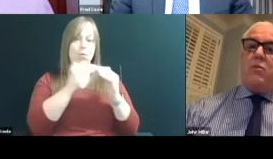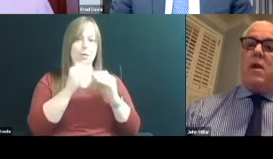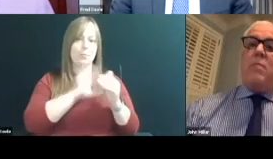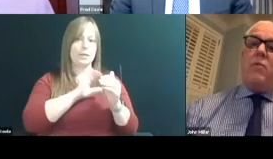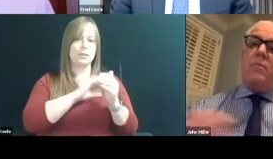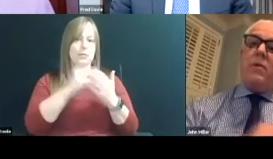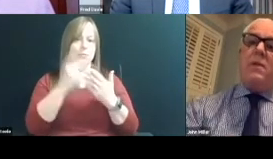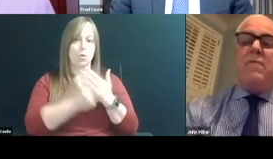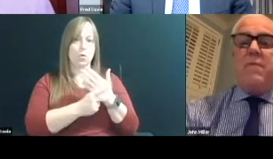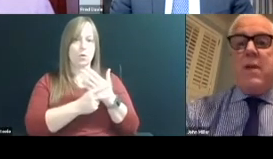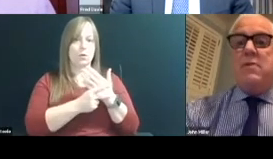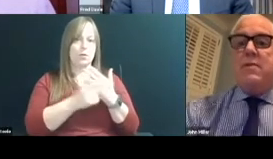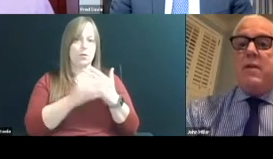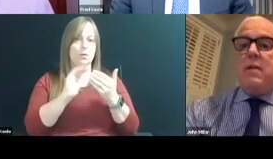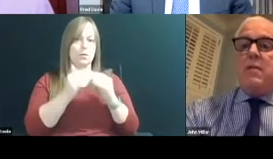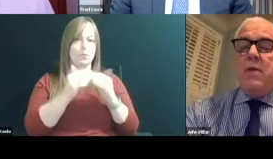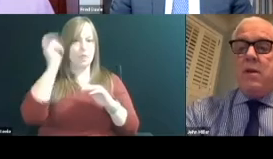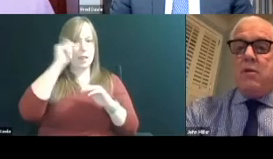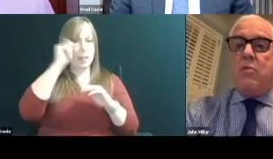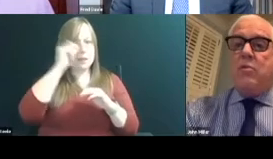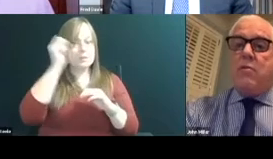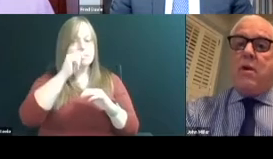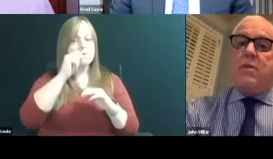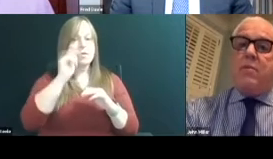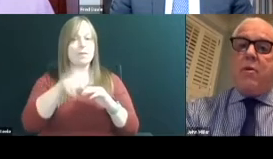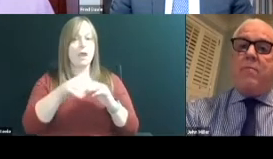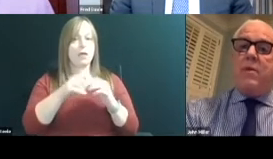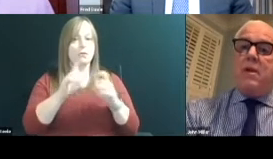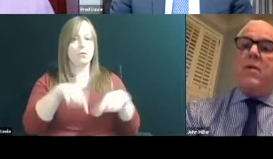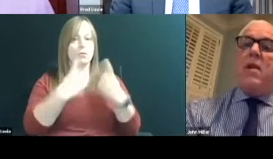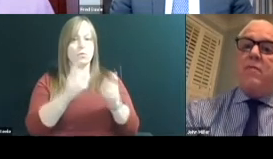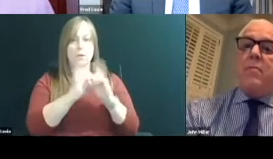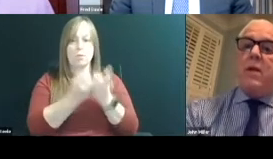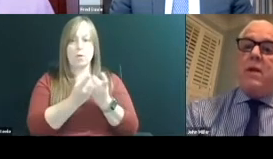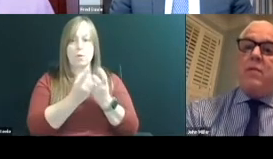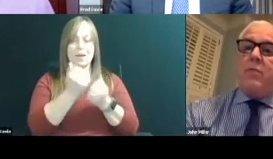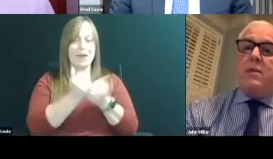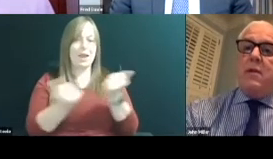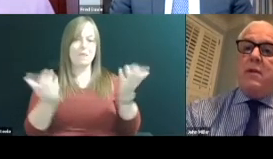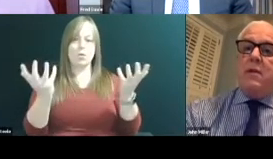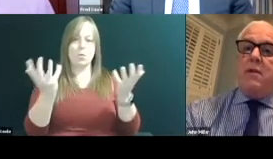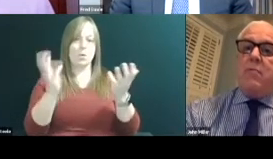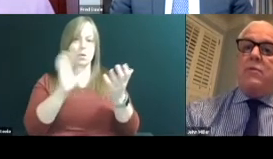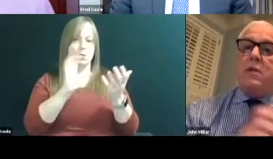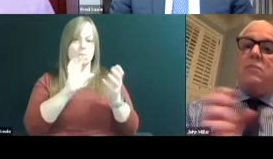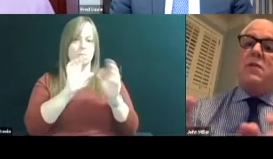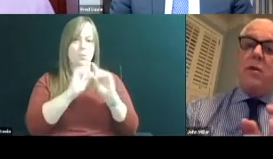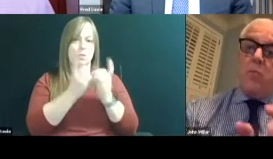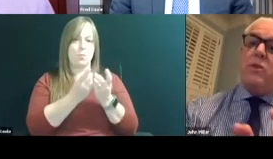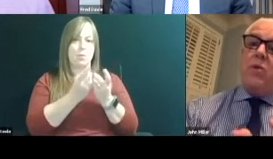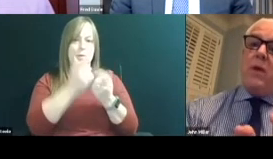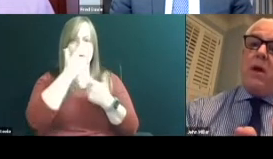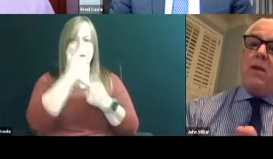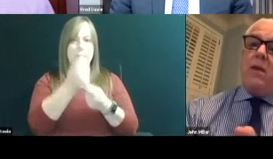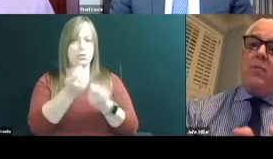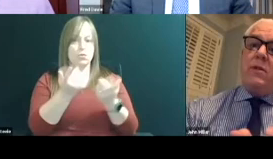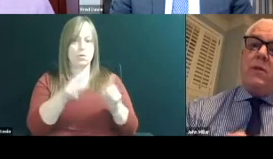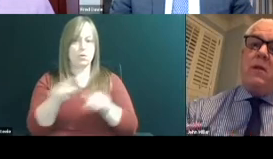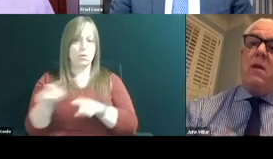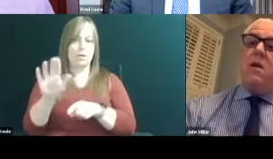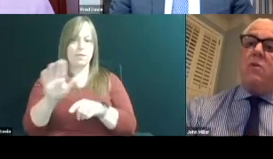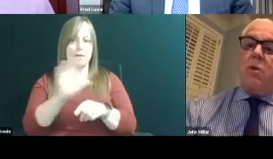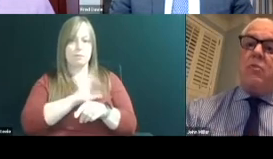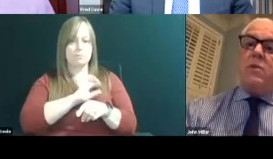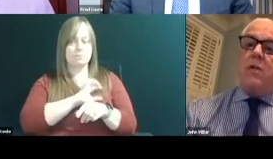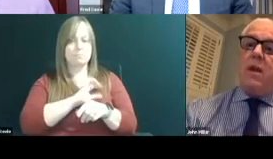program to a neighborhood policing philosophy that goes throughout the department. I mean, everybody in the precinct who's interested in what's going on in that